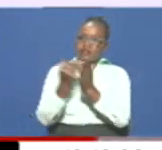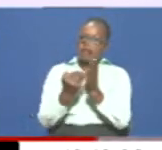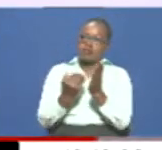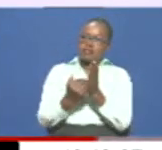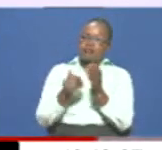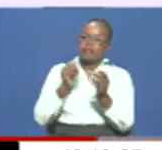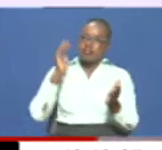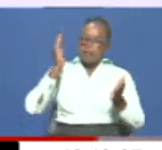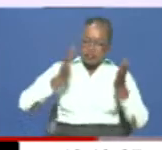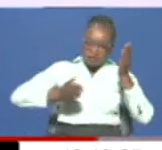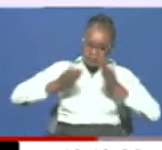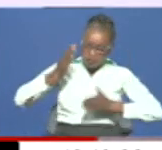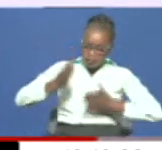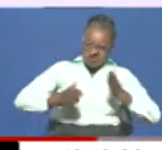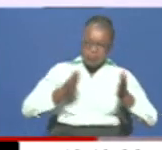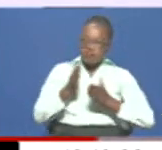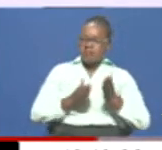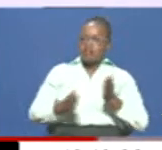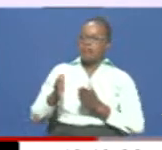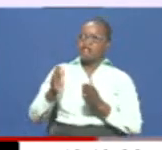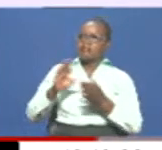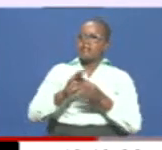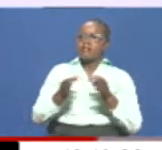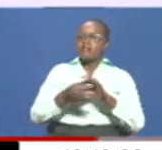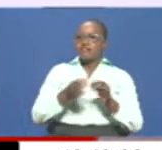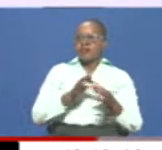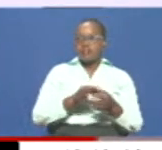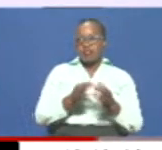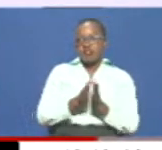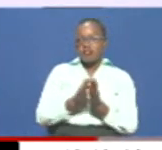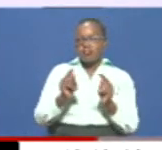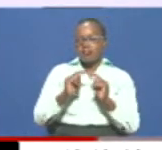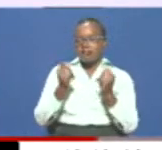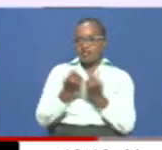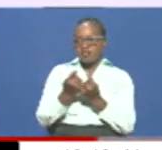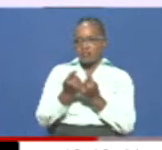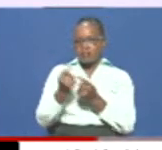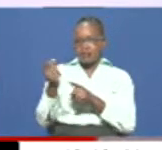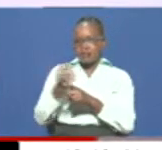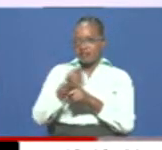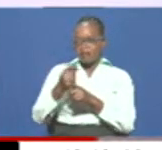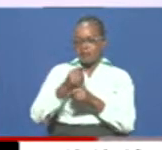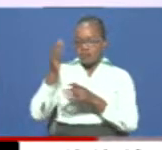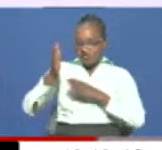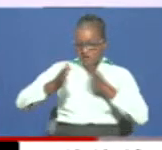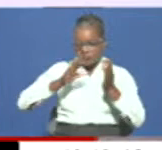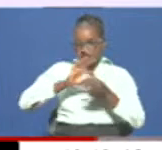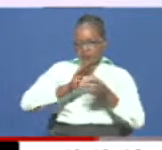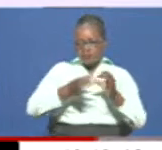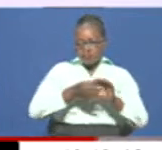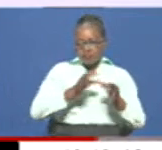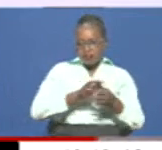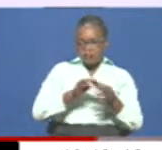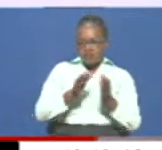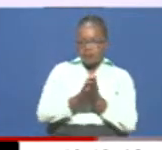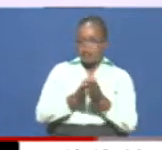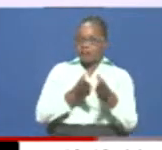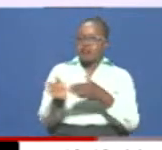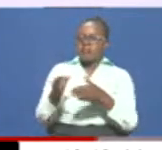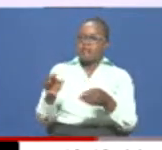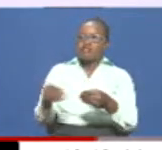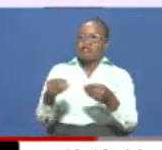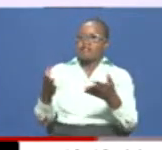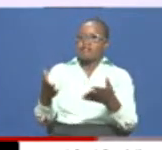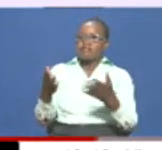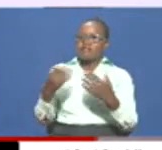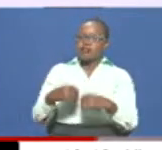are preparing for the Olympics, teams which are training for Olympics. They were given opportunities to be able to